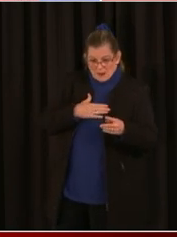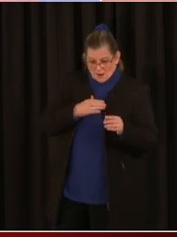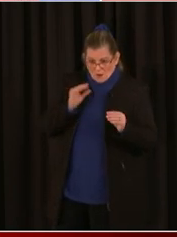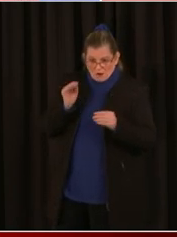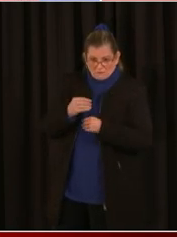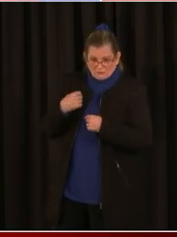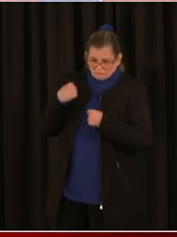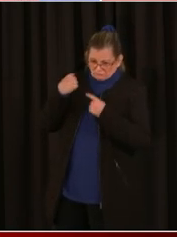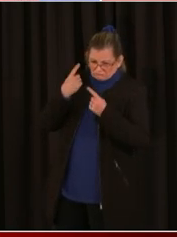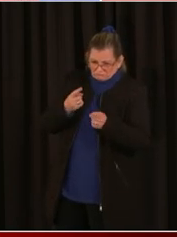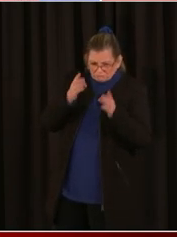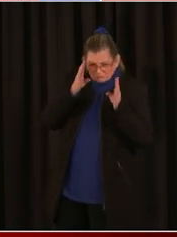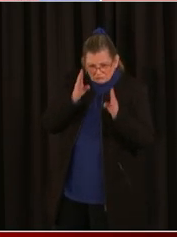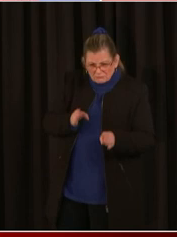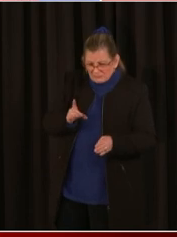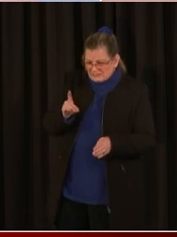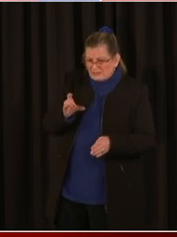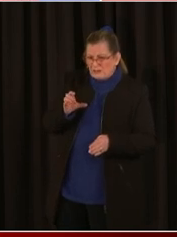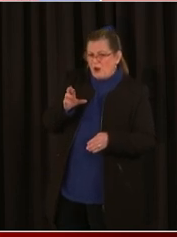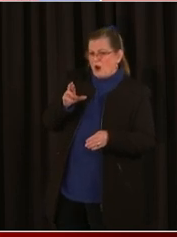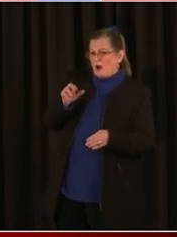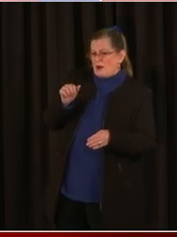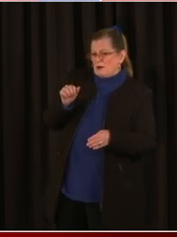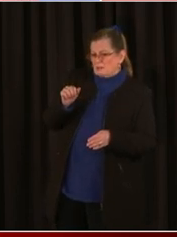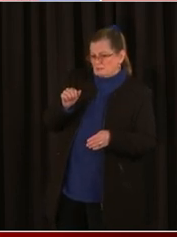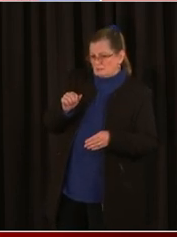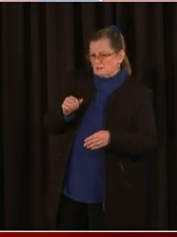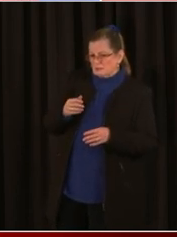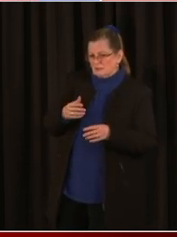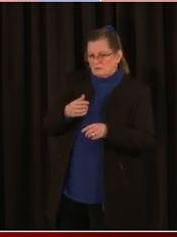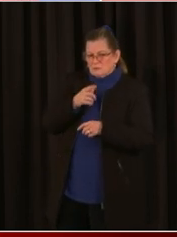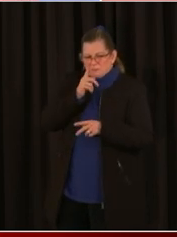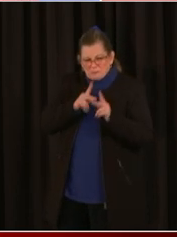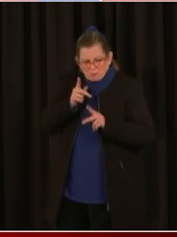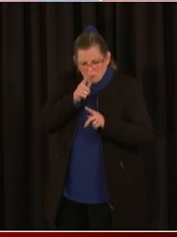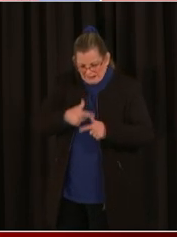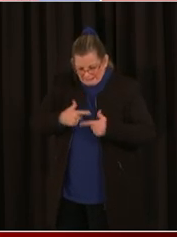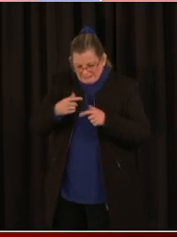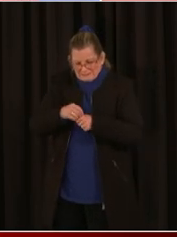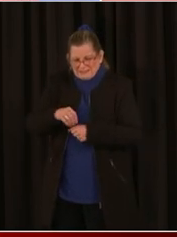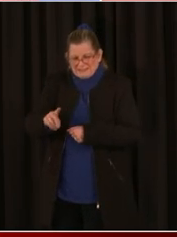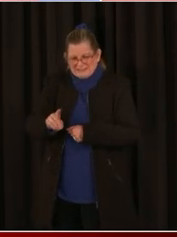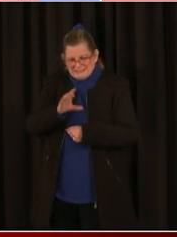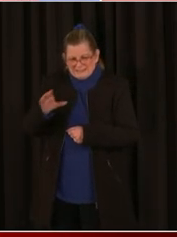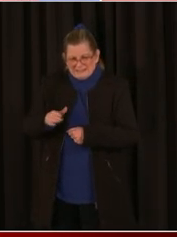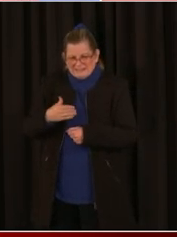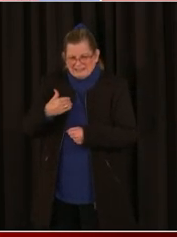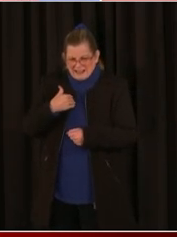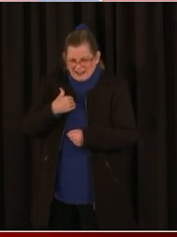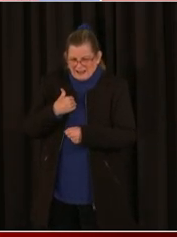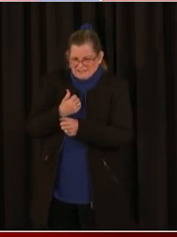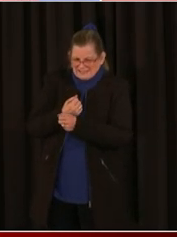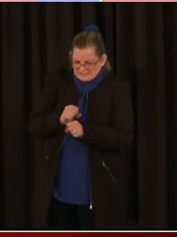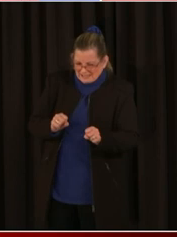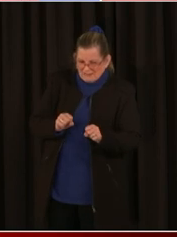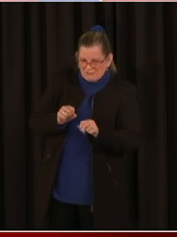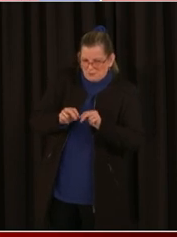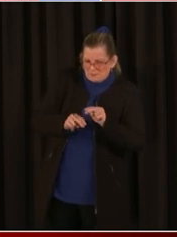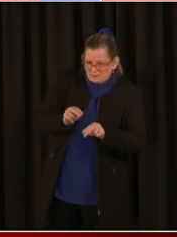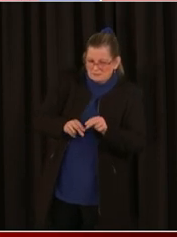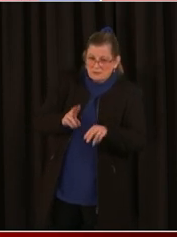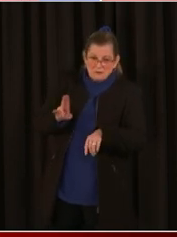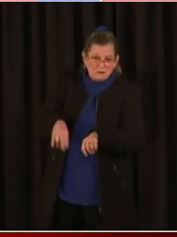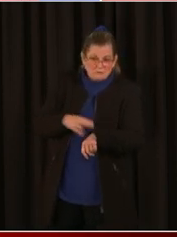on making DCRA more responsive to the residents of the district, more focused on how we can have safer building